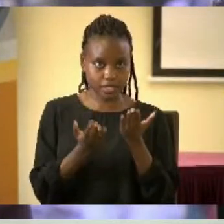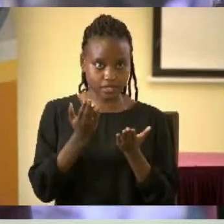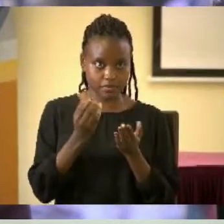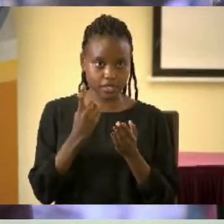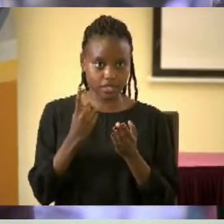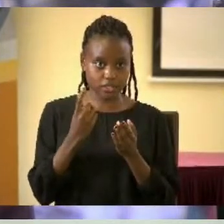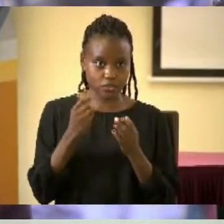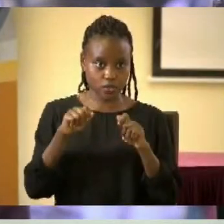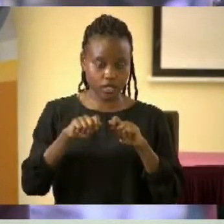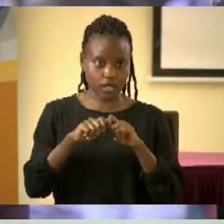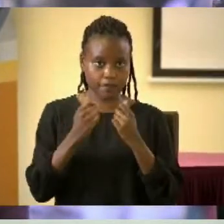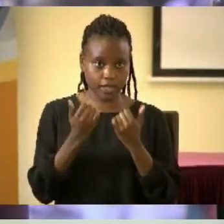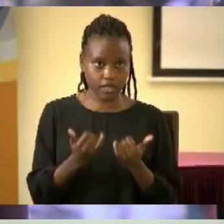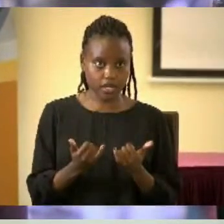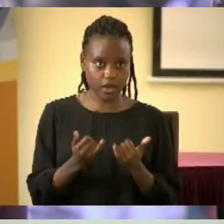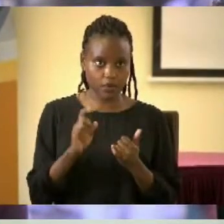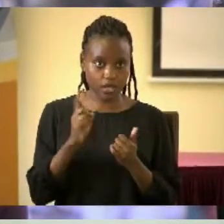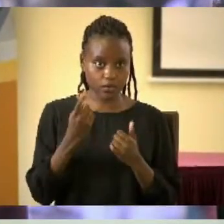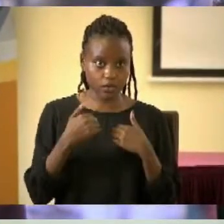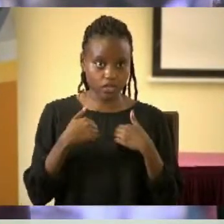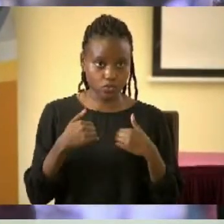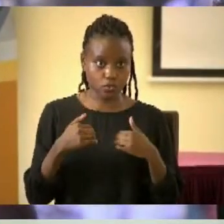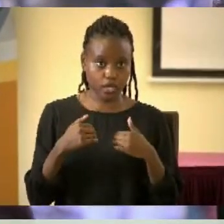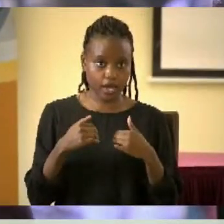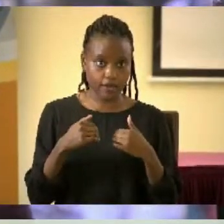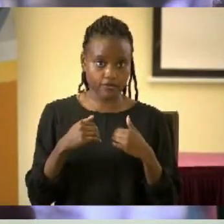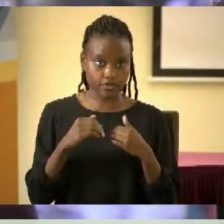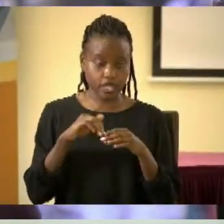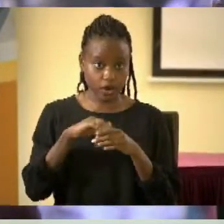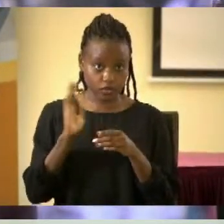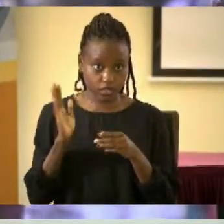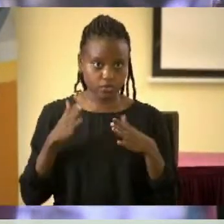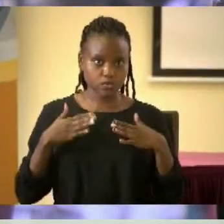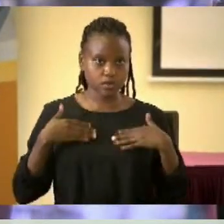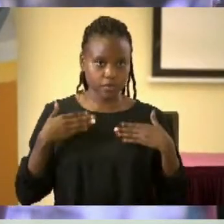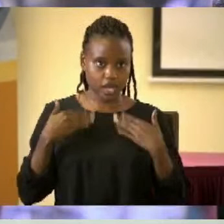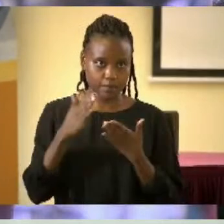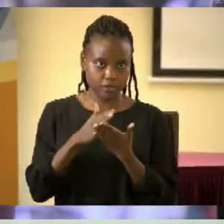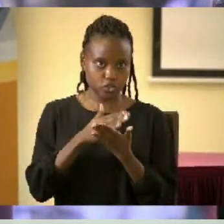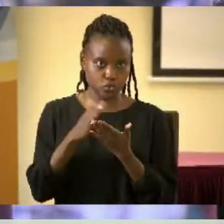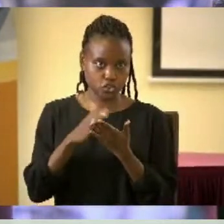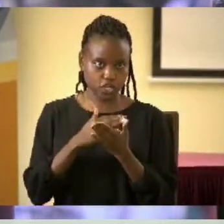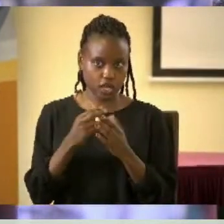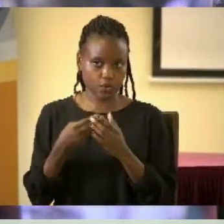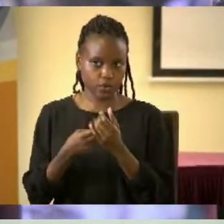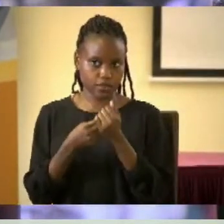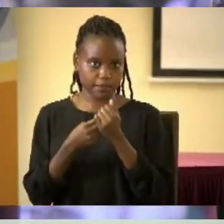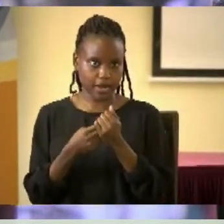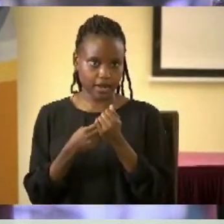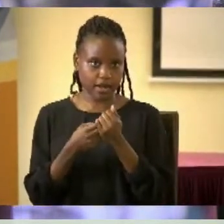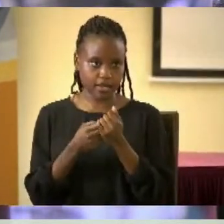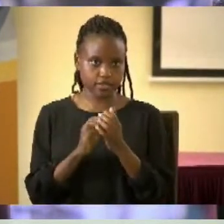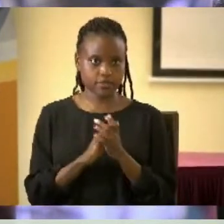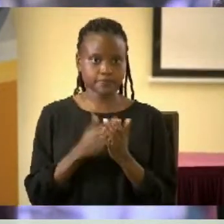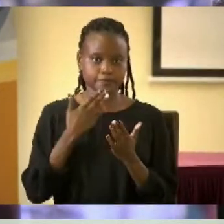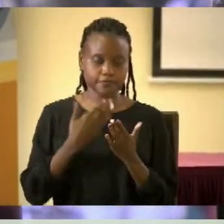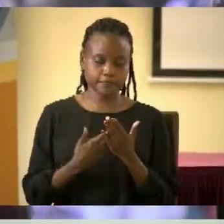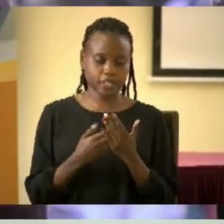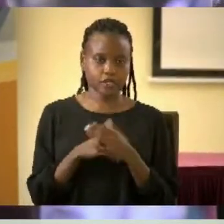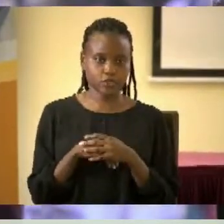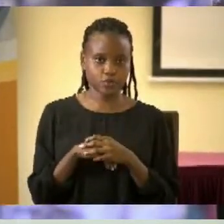going on, and once we have the outcome, we will be happy to share with our partners. Thank you very